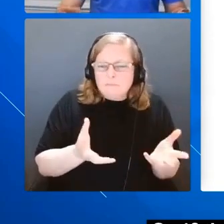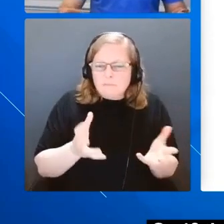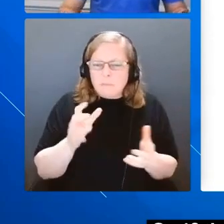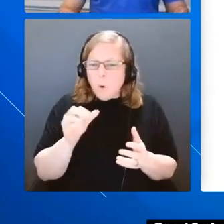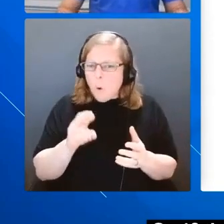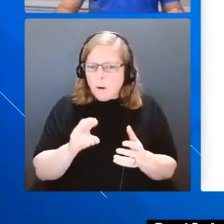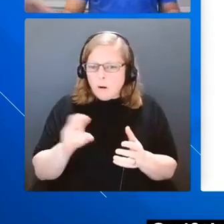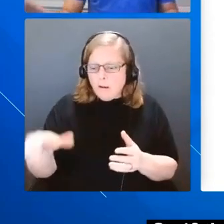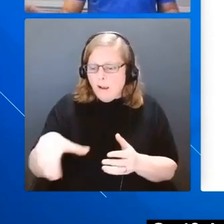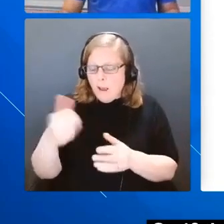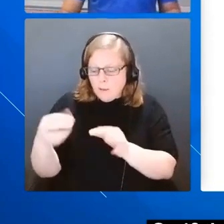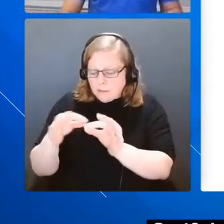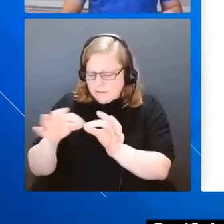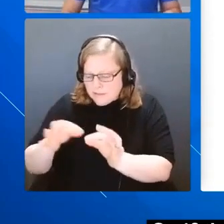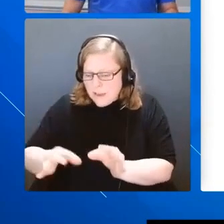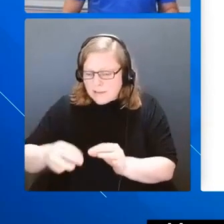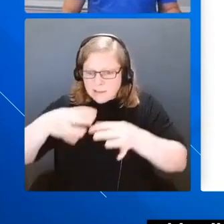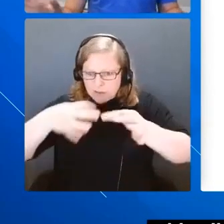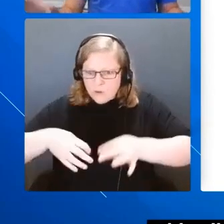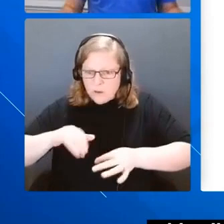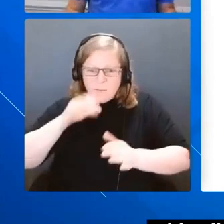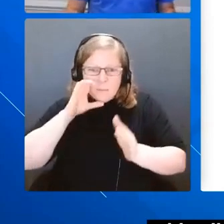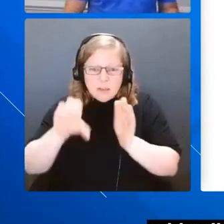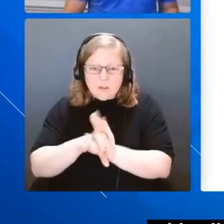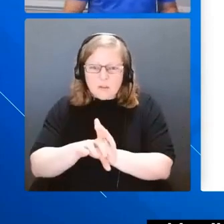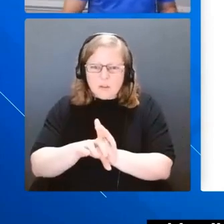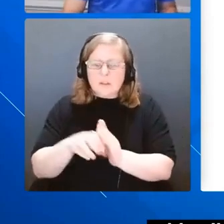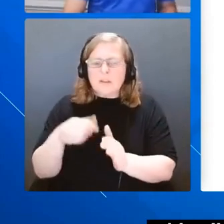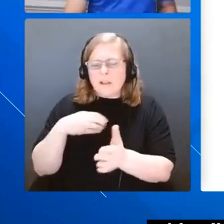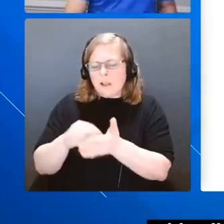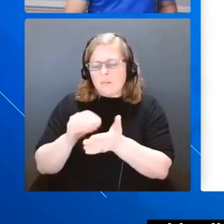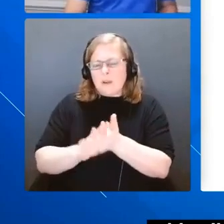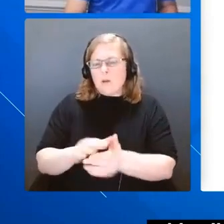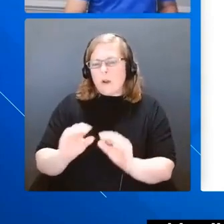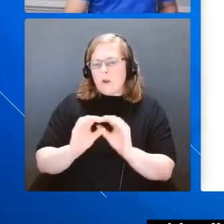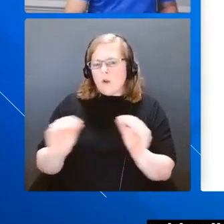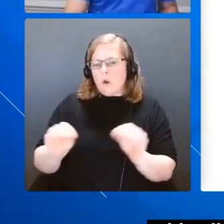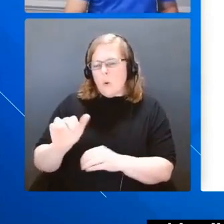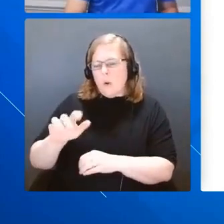it on the page, I would add null alt text so my screen reader just completely ignores it.